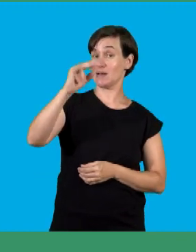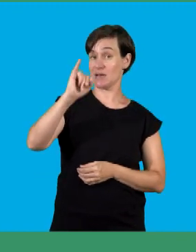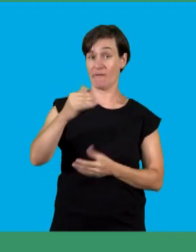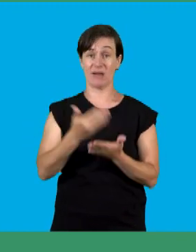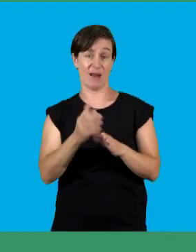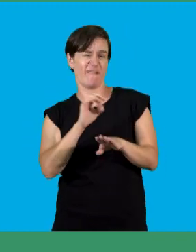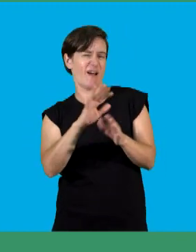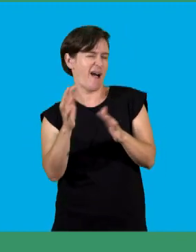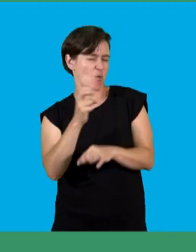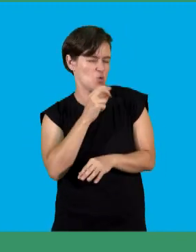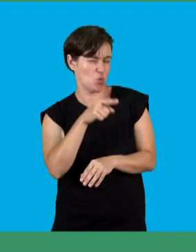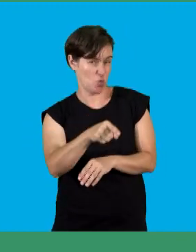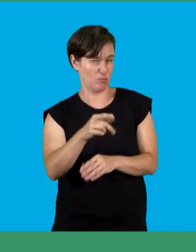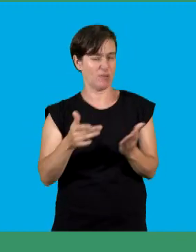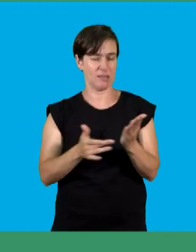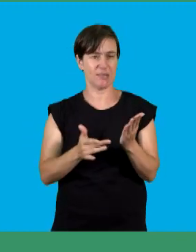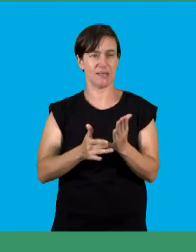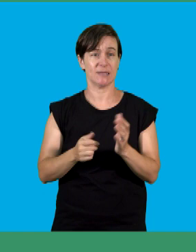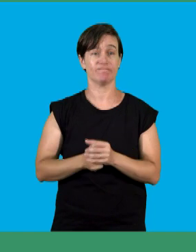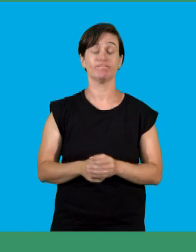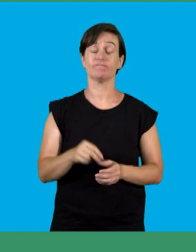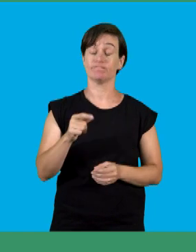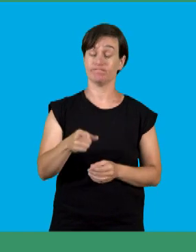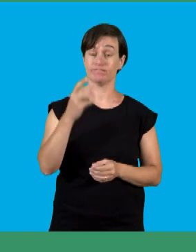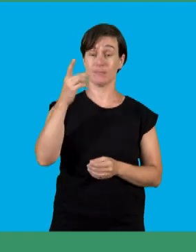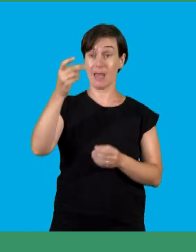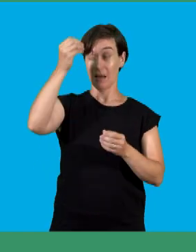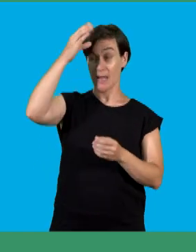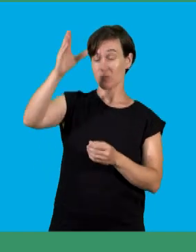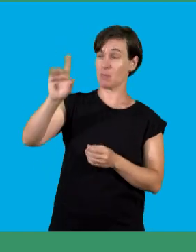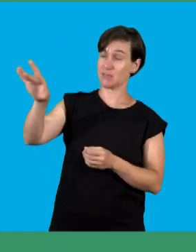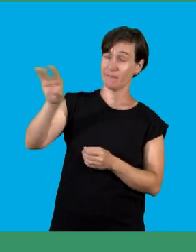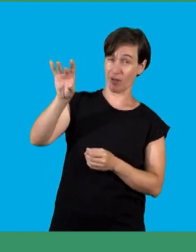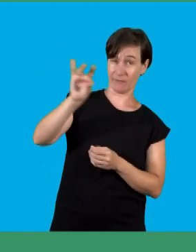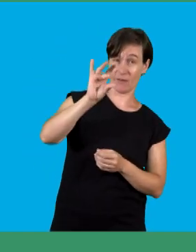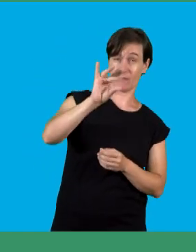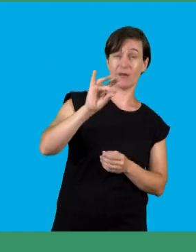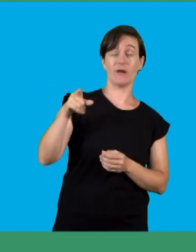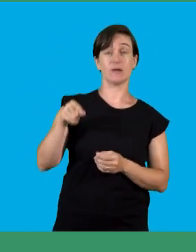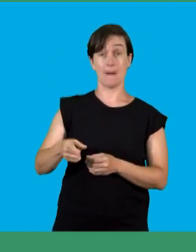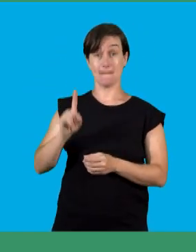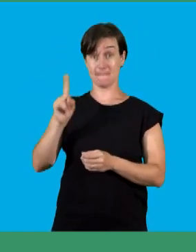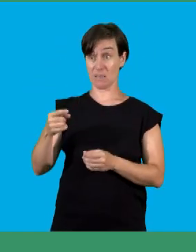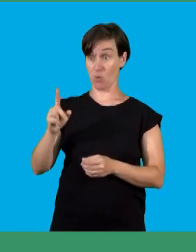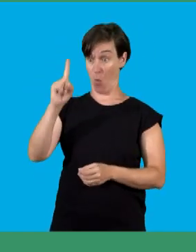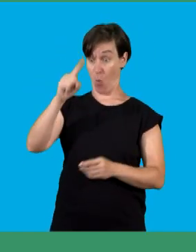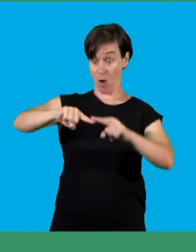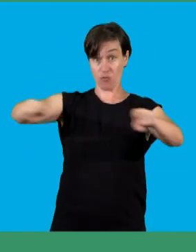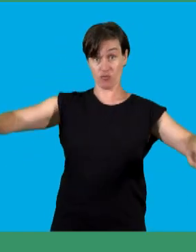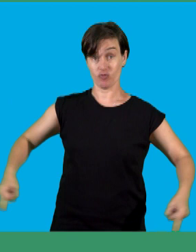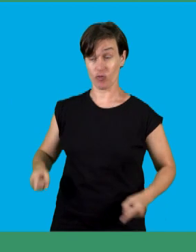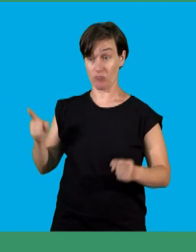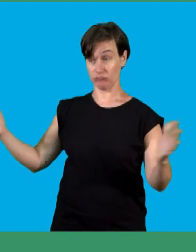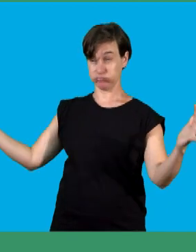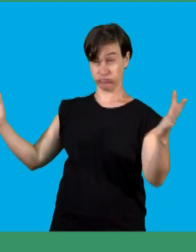panel of experts is invited to participate in the process. The nicest thing is that these people don't have to be in one place